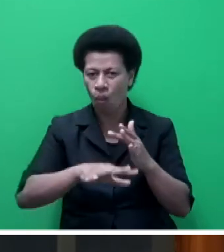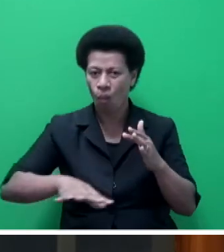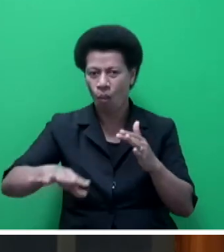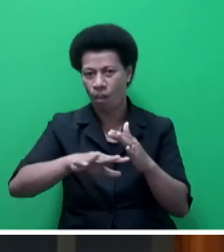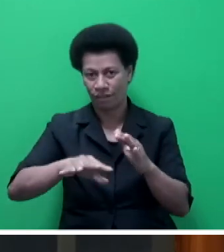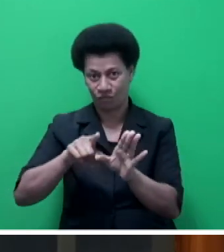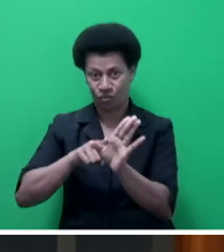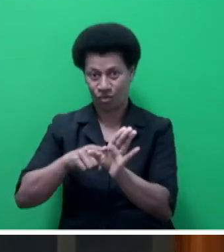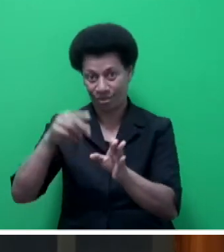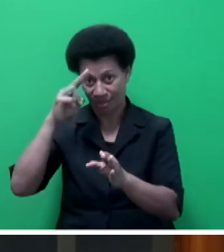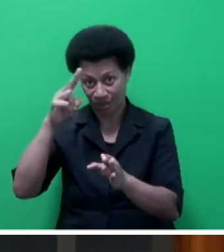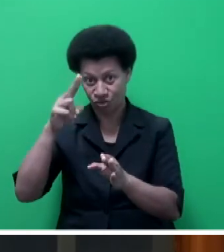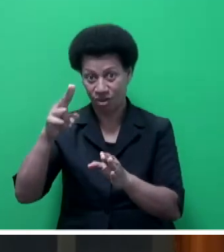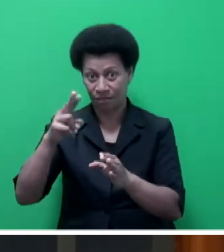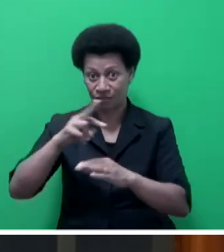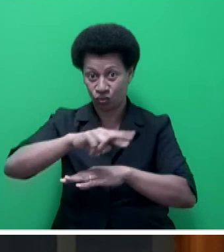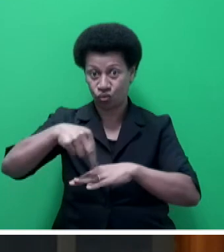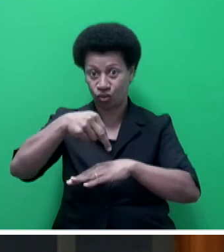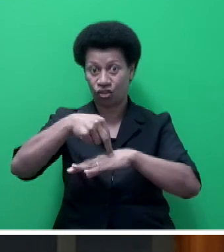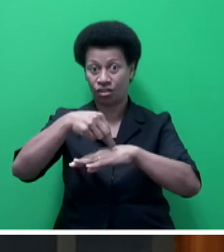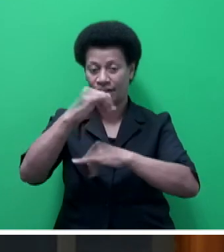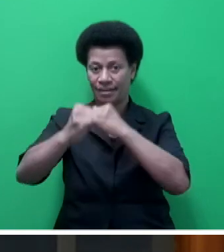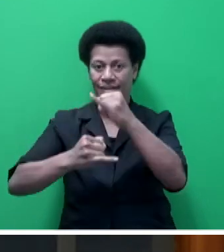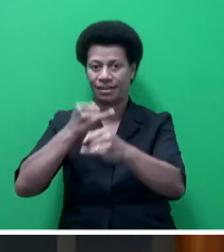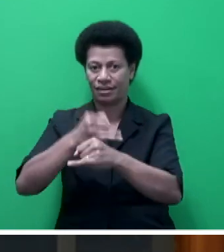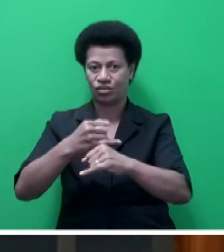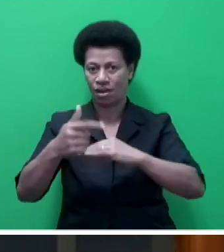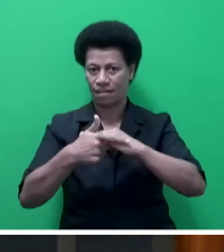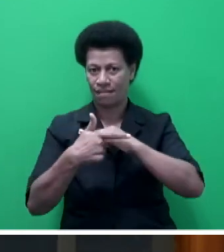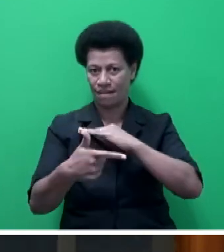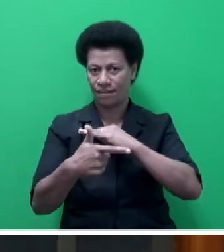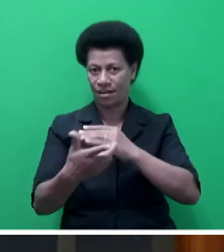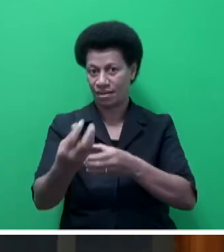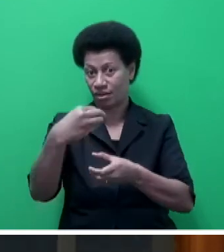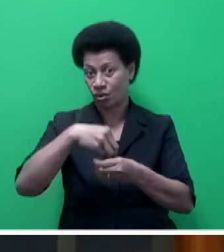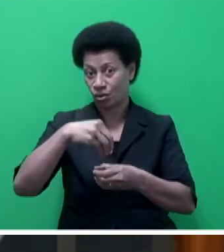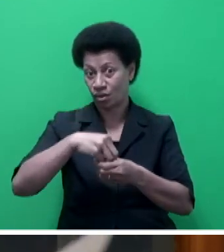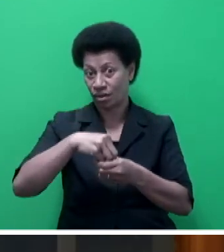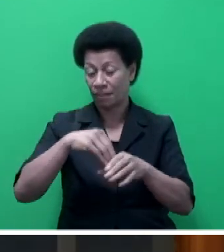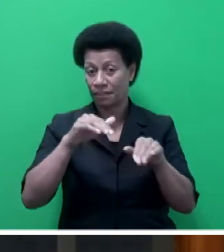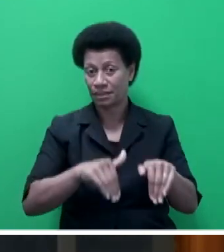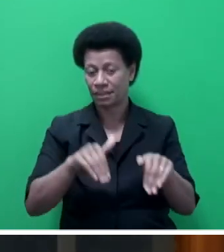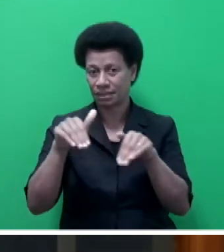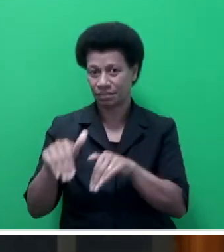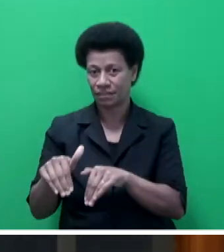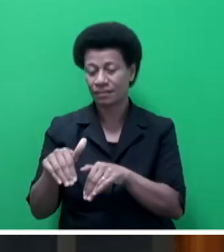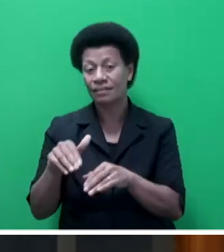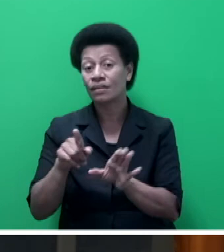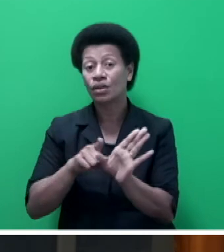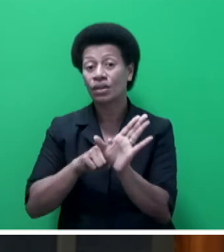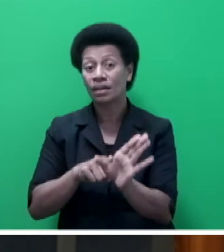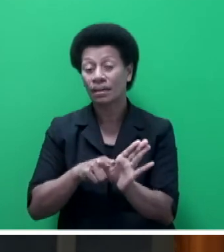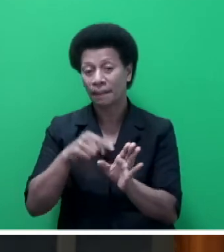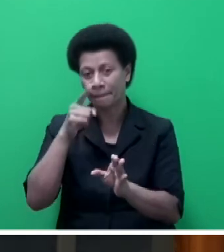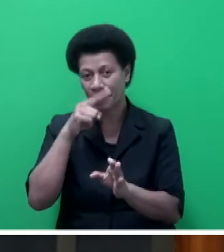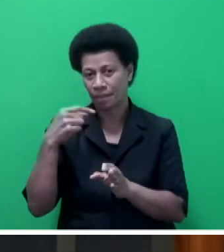at national, regional, and international level, including participation of young people in the